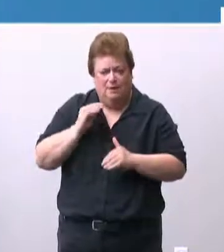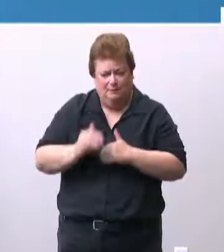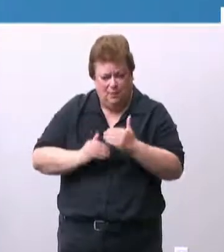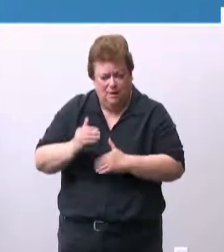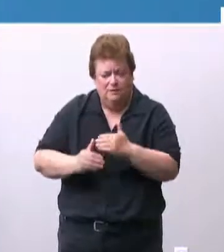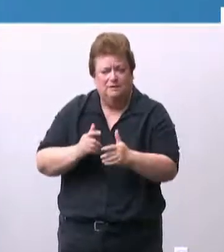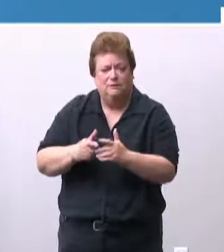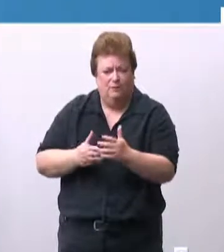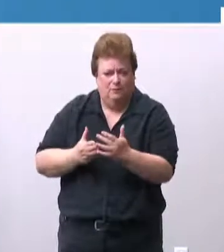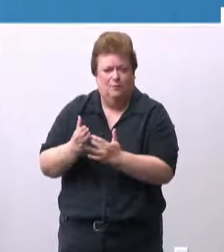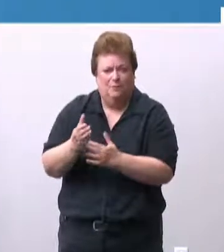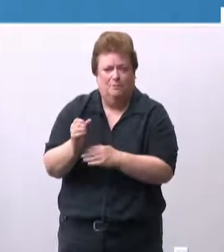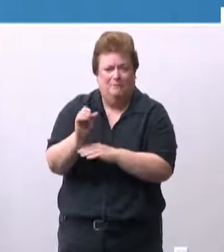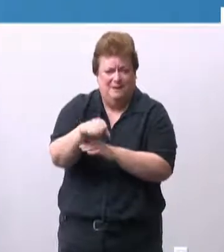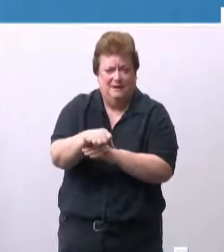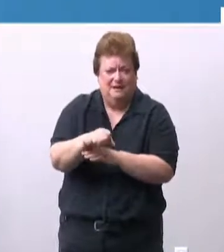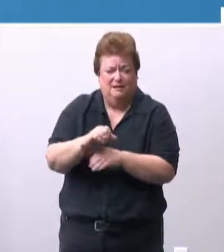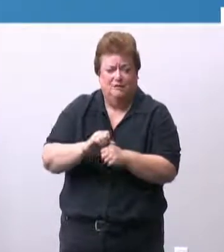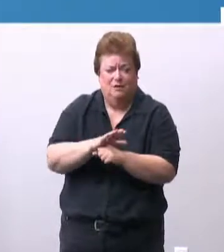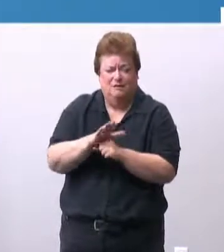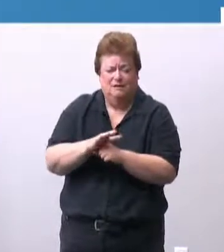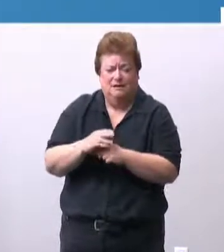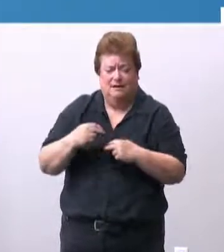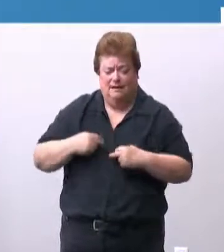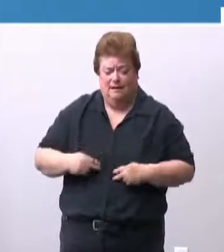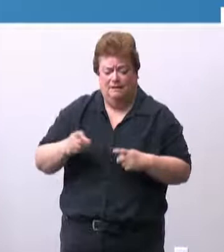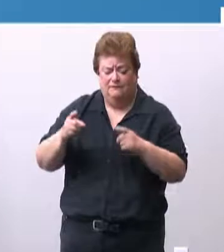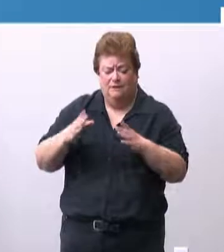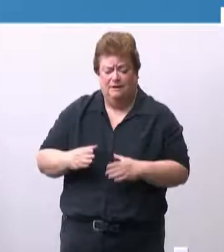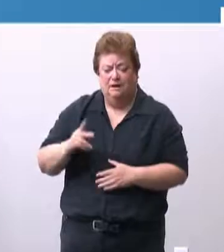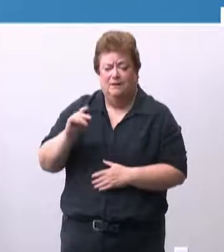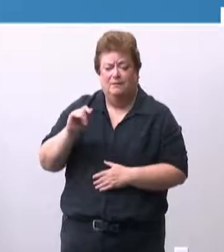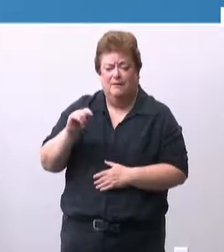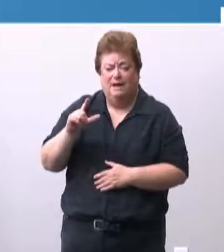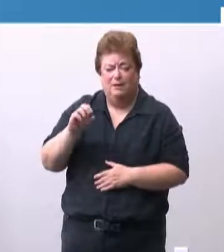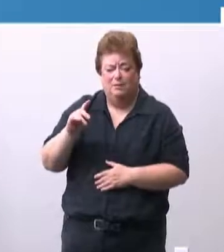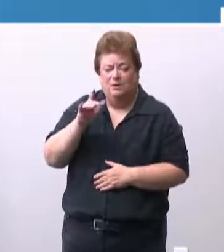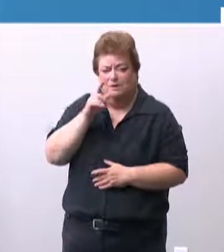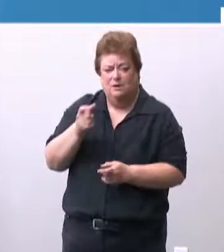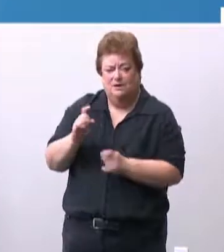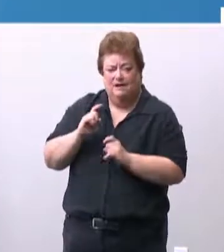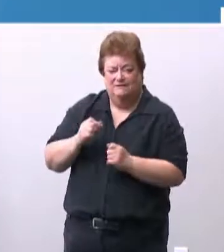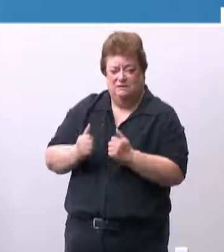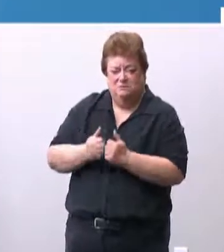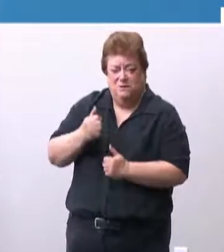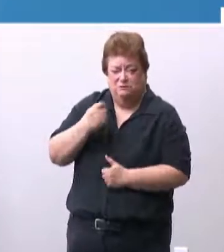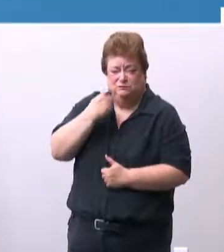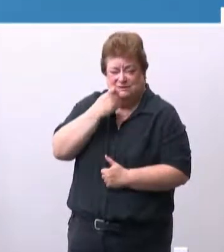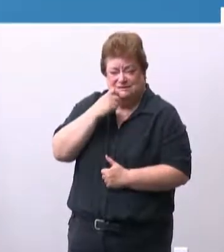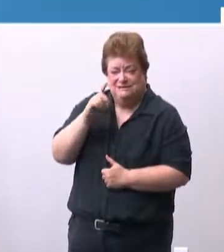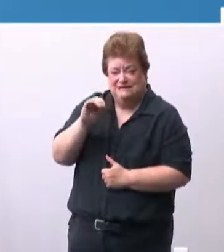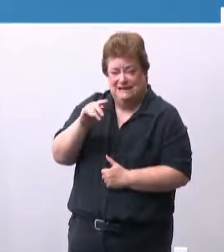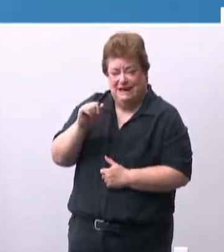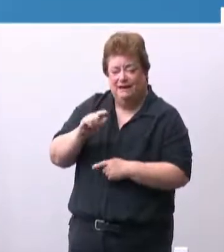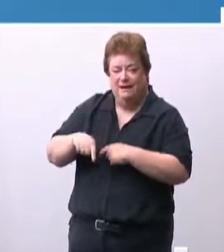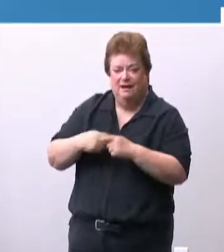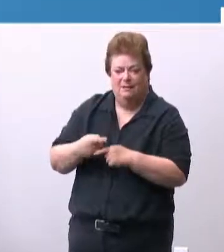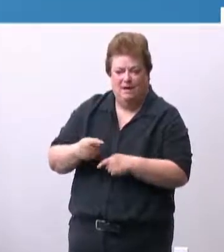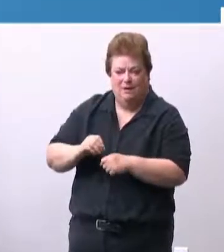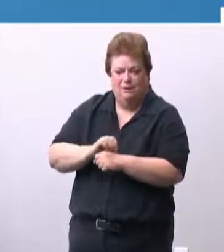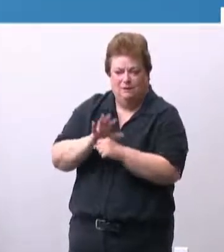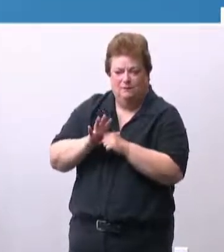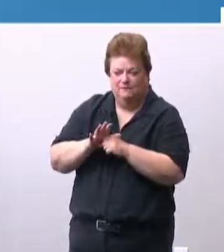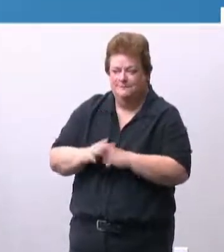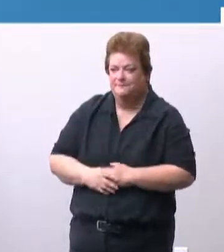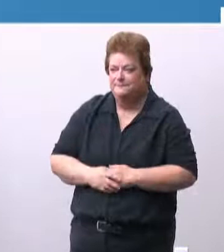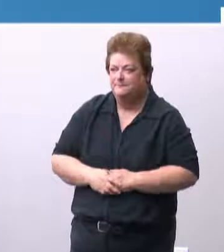the pandemic. Health Director Pat Lopez will now give us the latest data on our local situation.